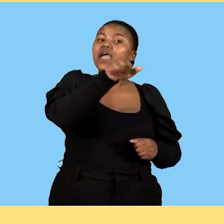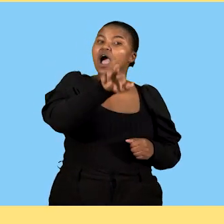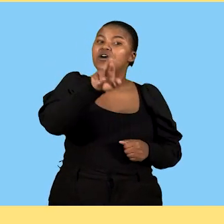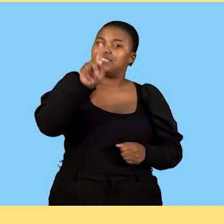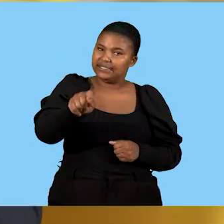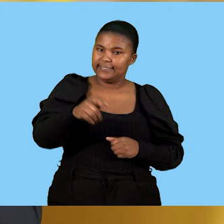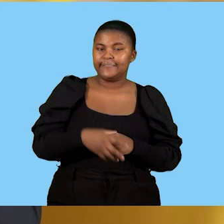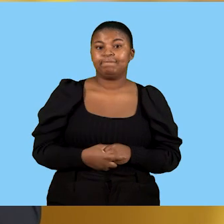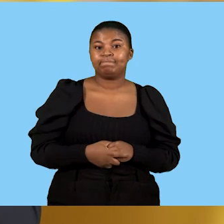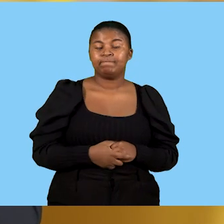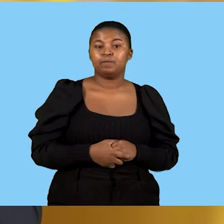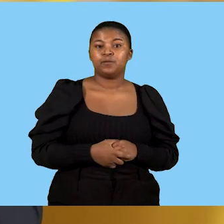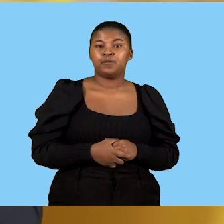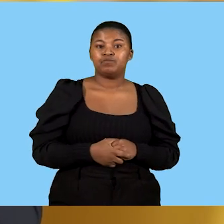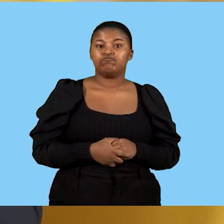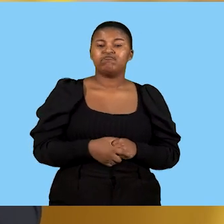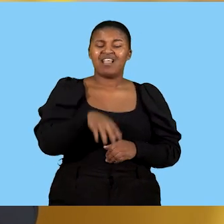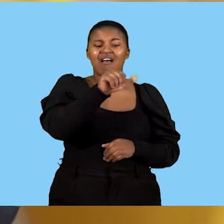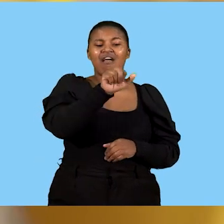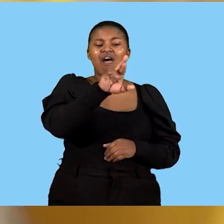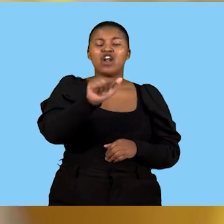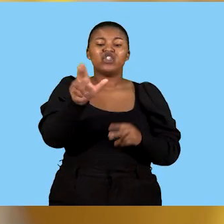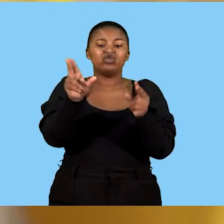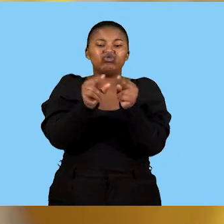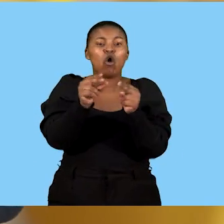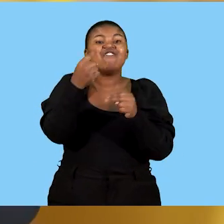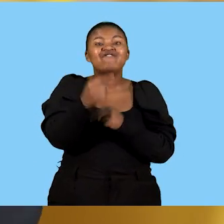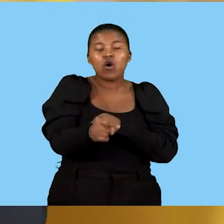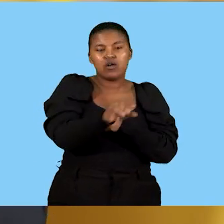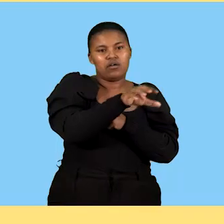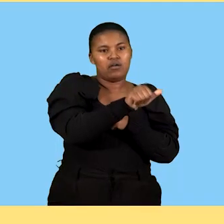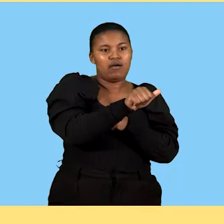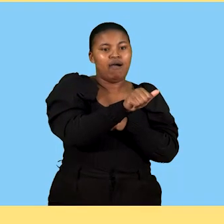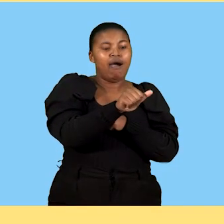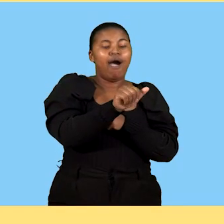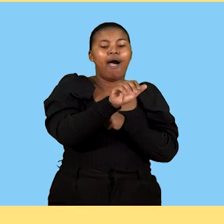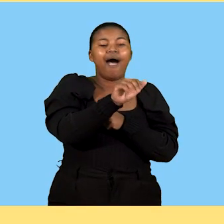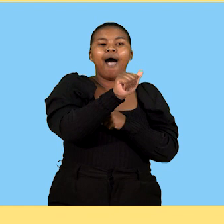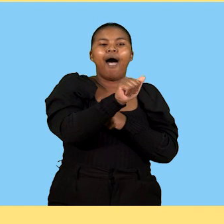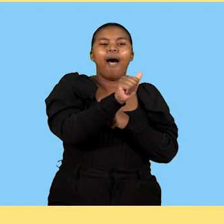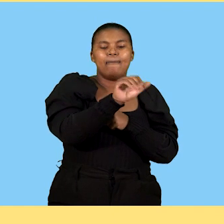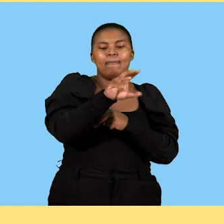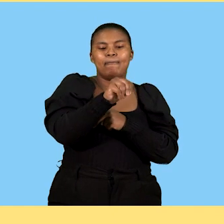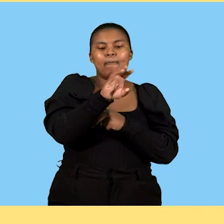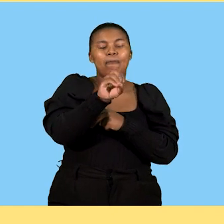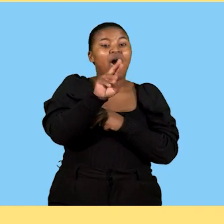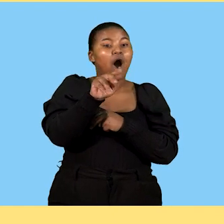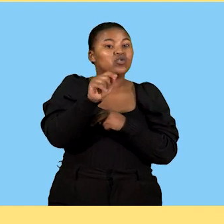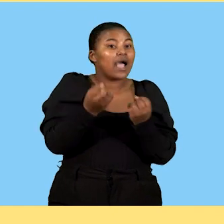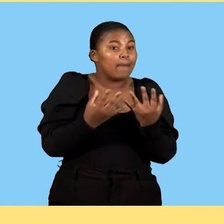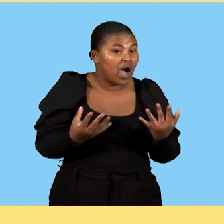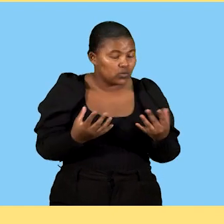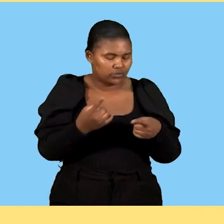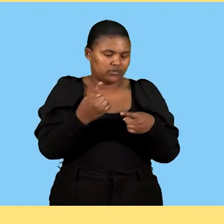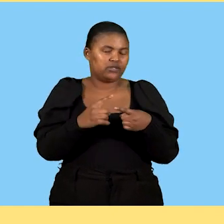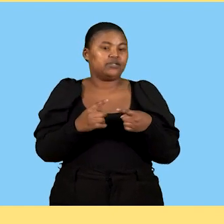A-R-T. This is an abbreviation. A-R-T stands for the amount that is your cost here.